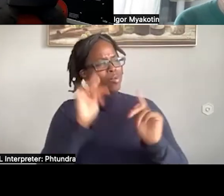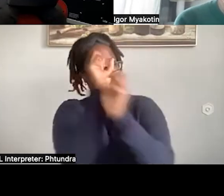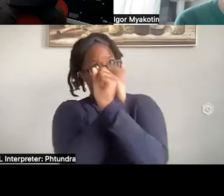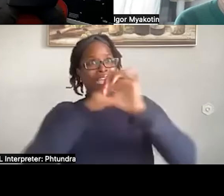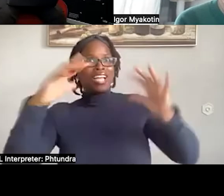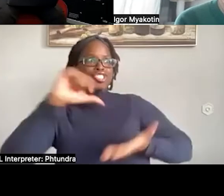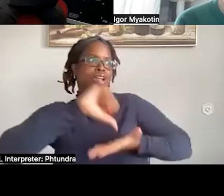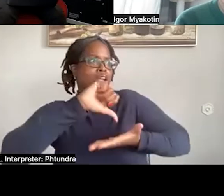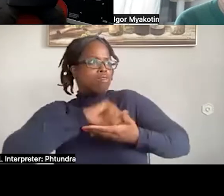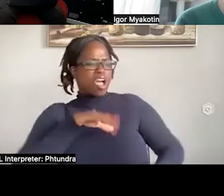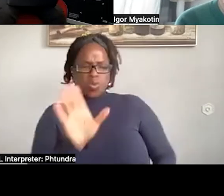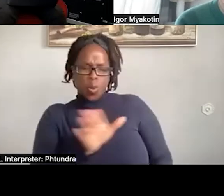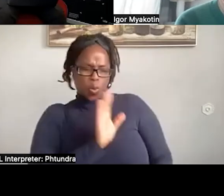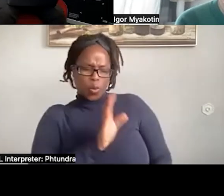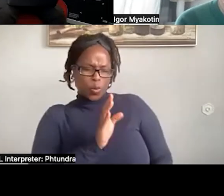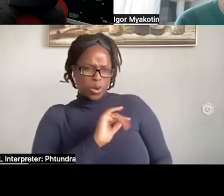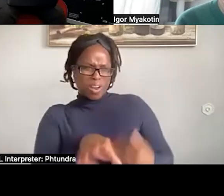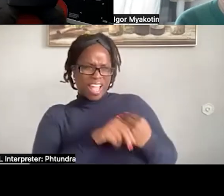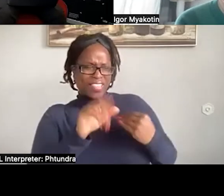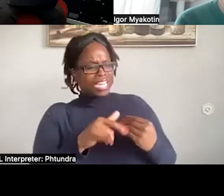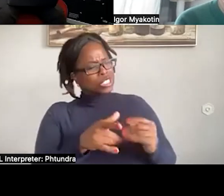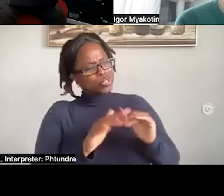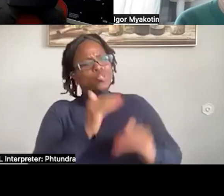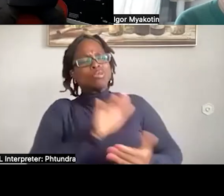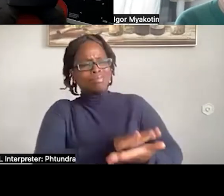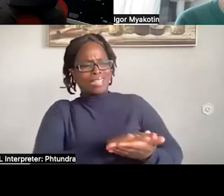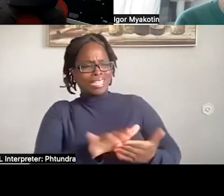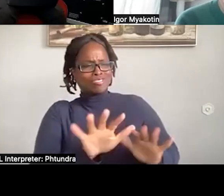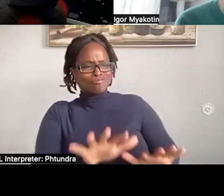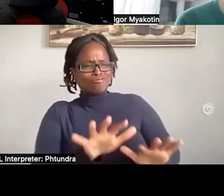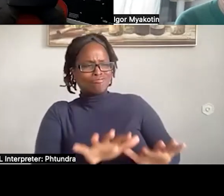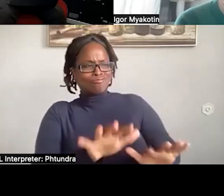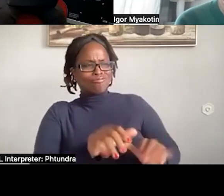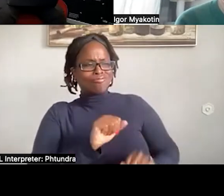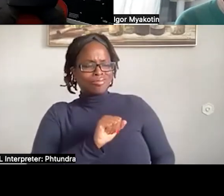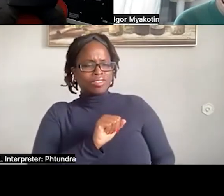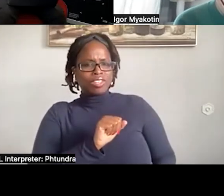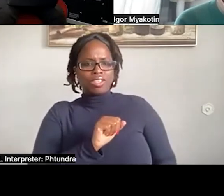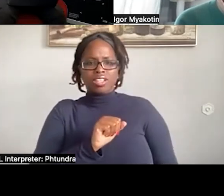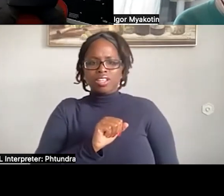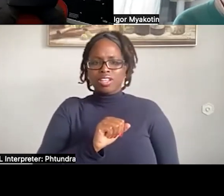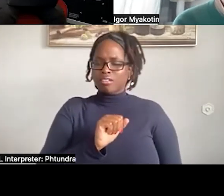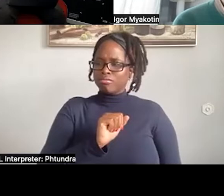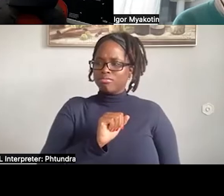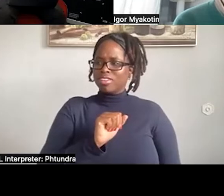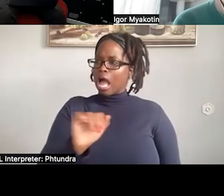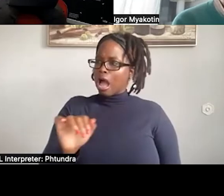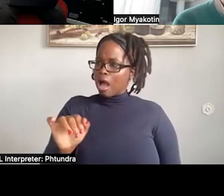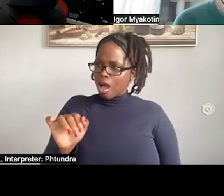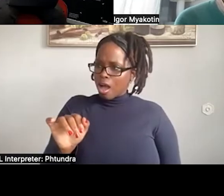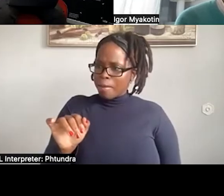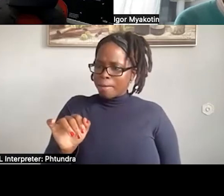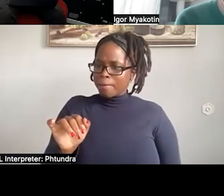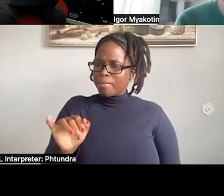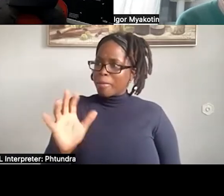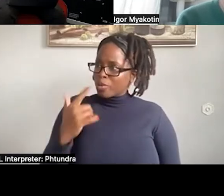like, okay, sorry, or an elevator in Kabul. Like, no, our people don't think that there is an elevator in